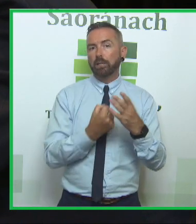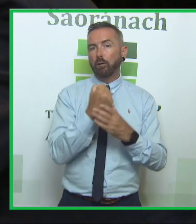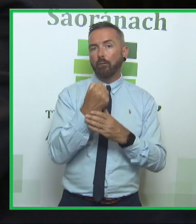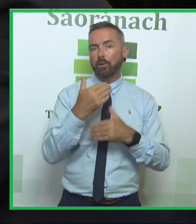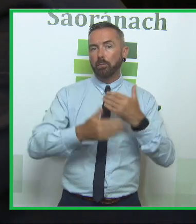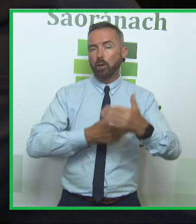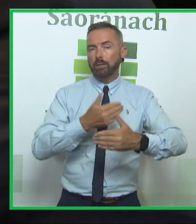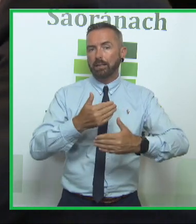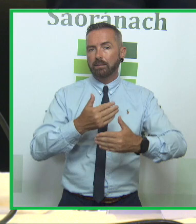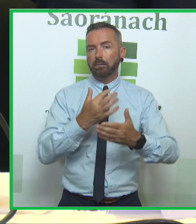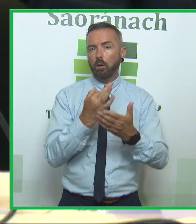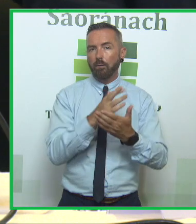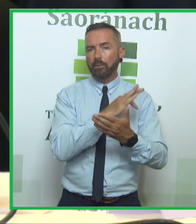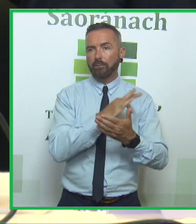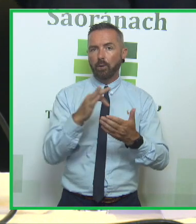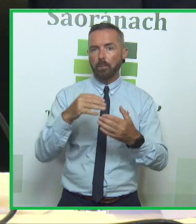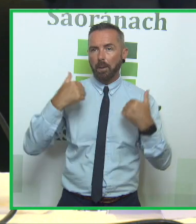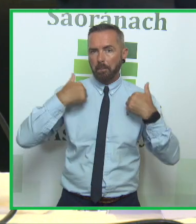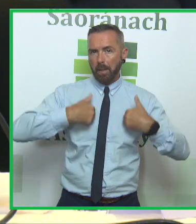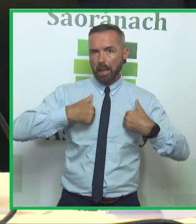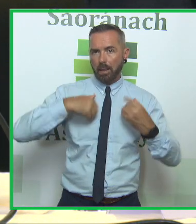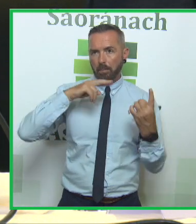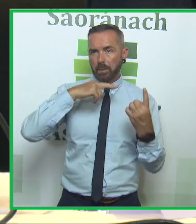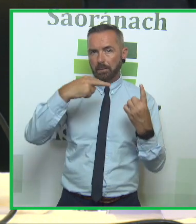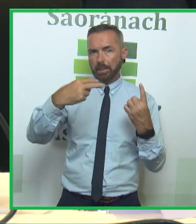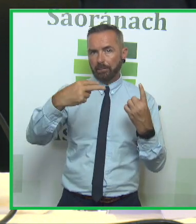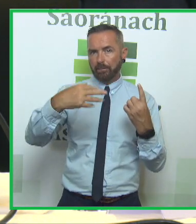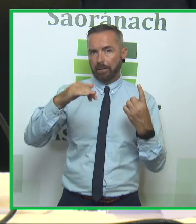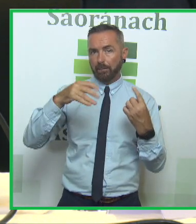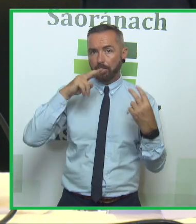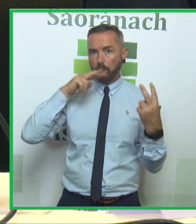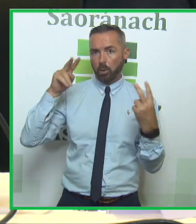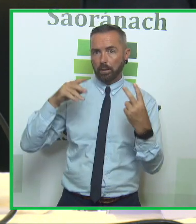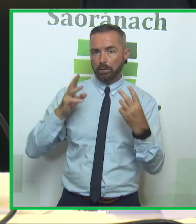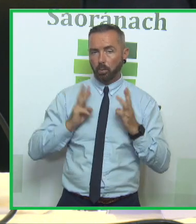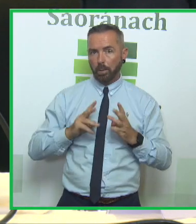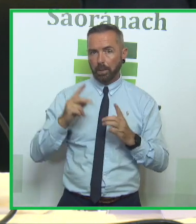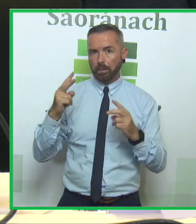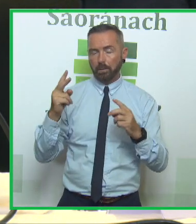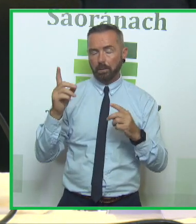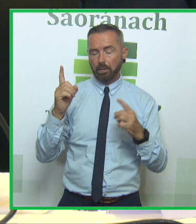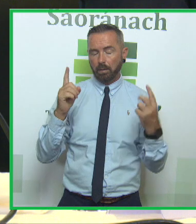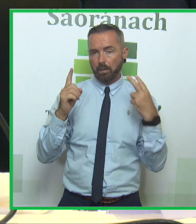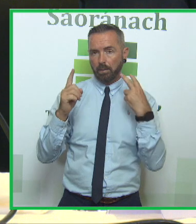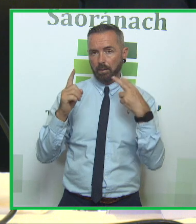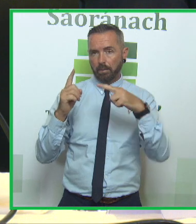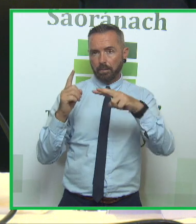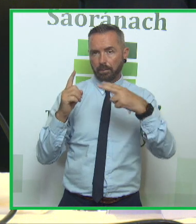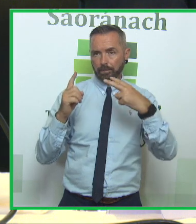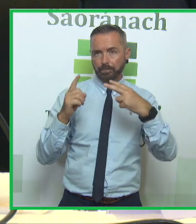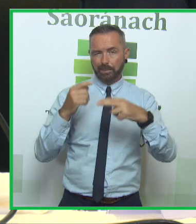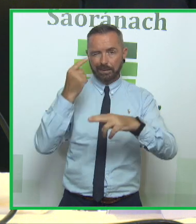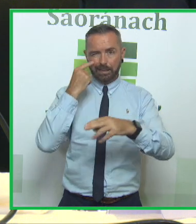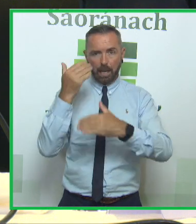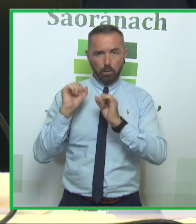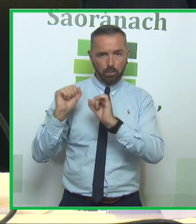very often from a male perspective. And I think if we're going to look at women, we have to really assess how she is